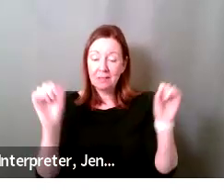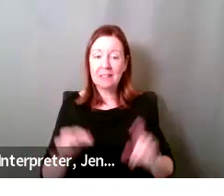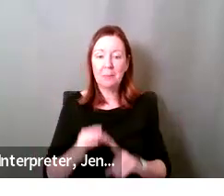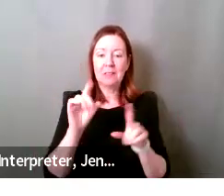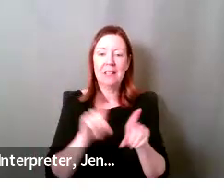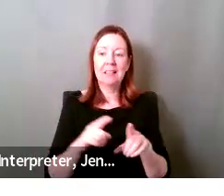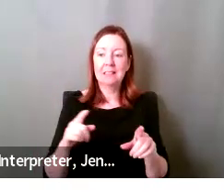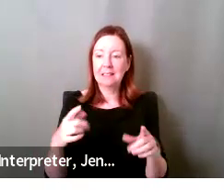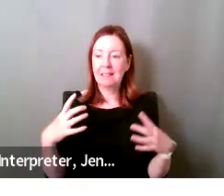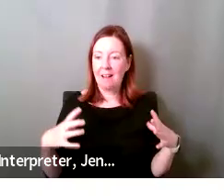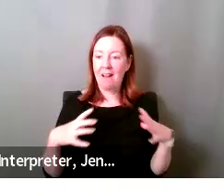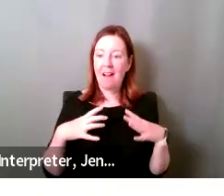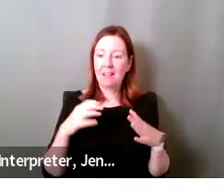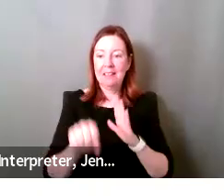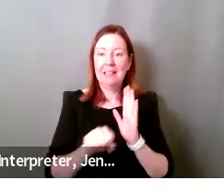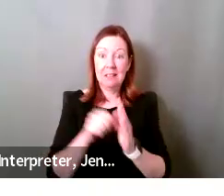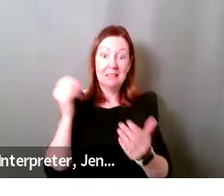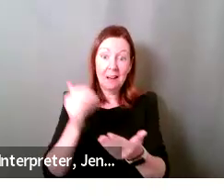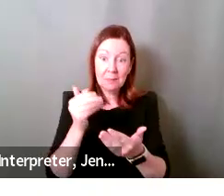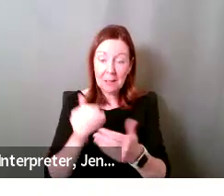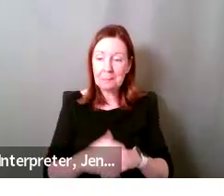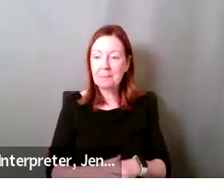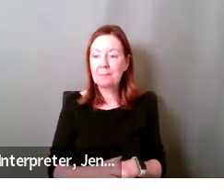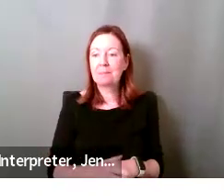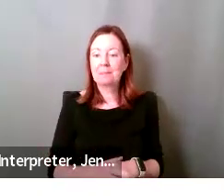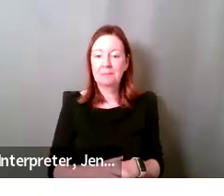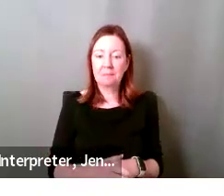holiday season comes up, and